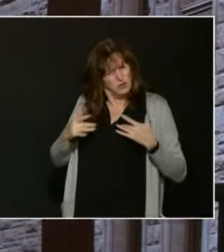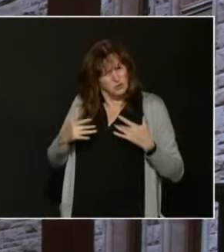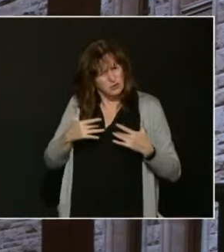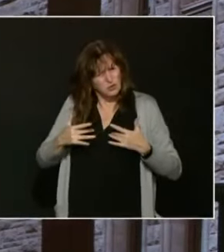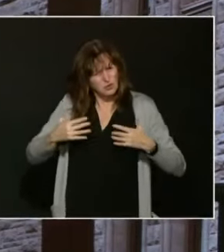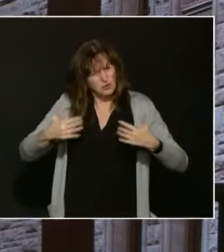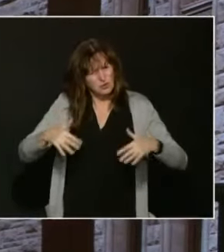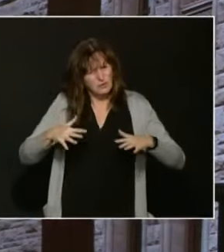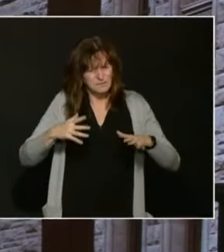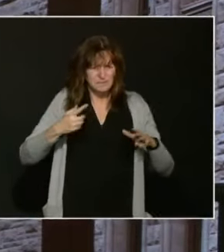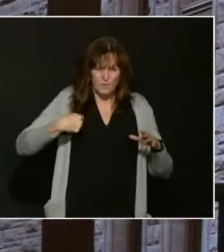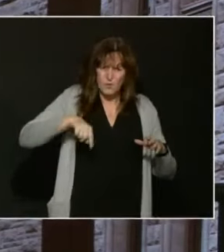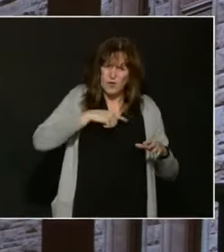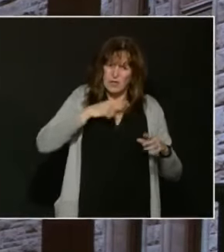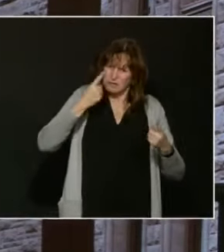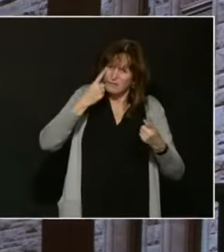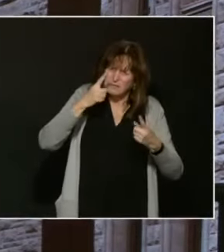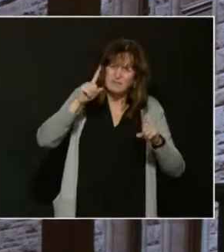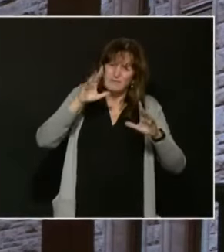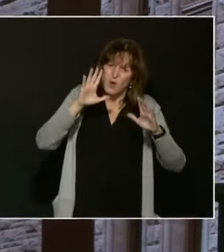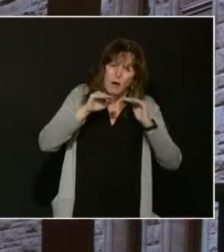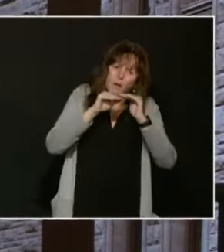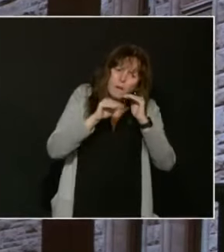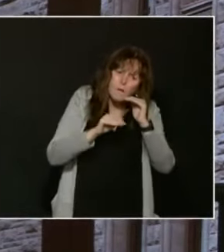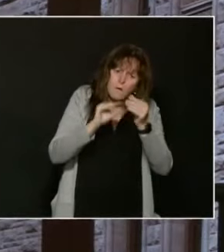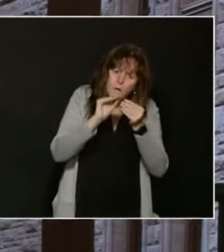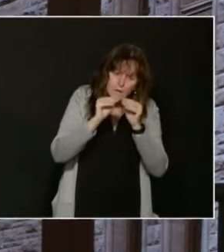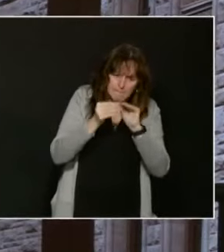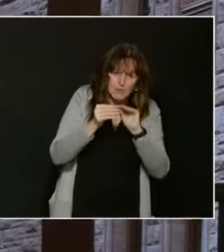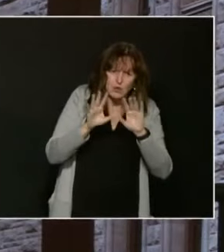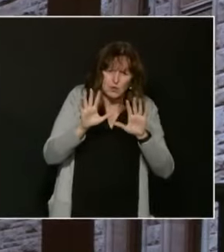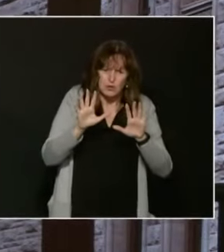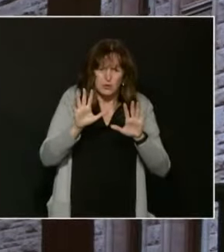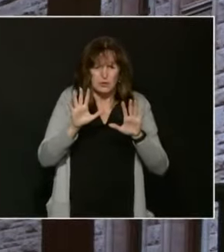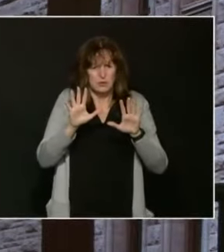than what we expected, nevertheless, this is a pandemic. This is a